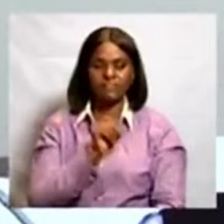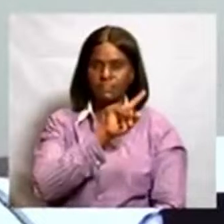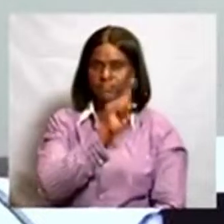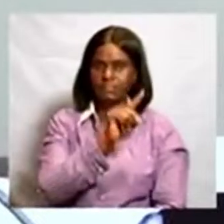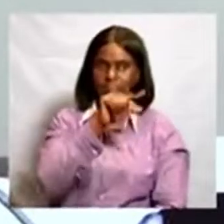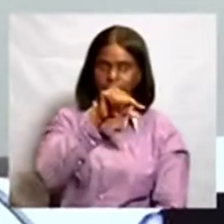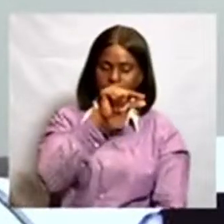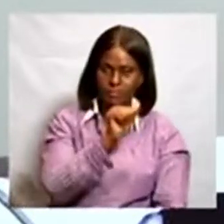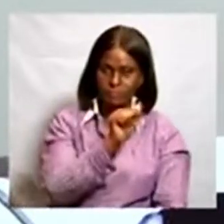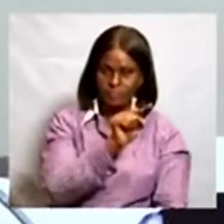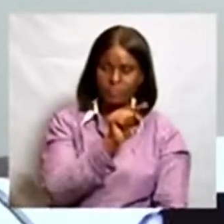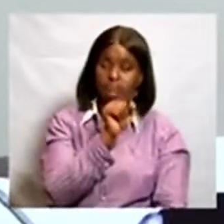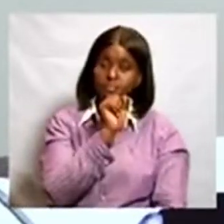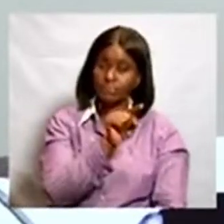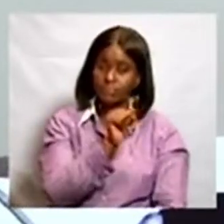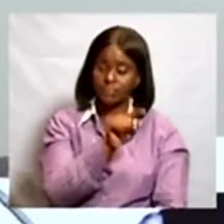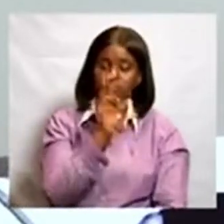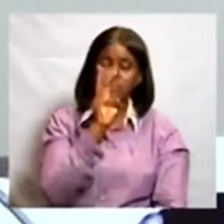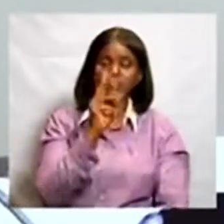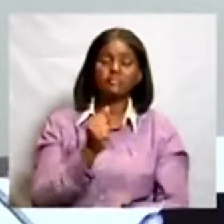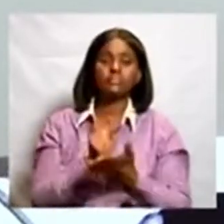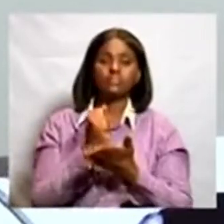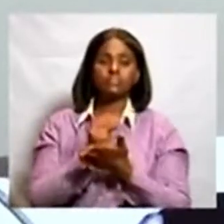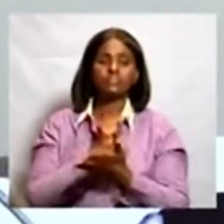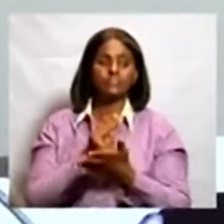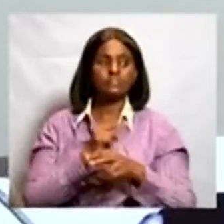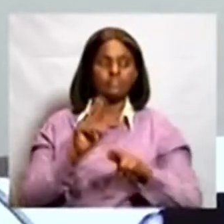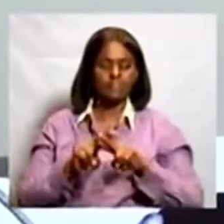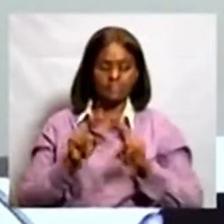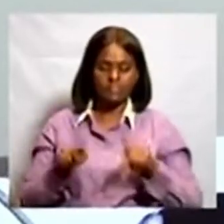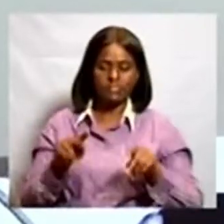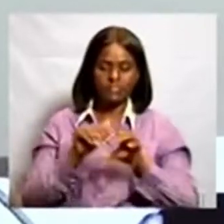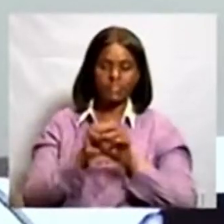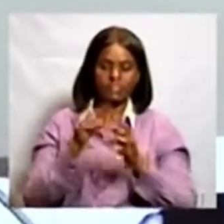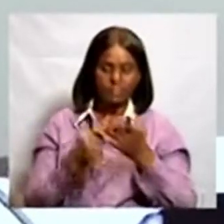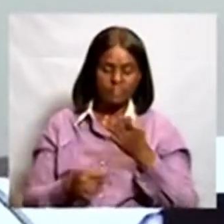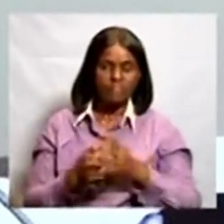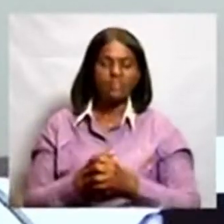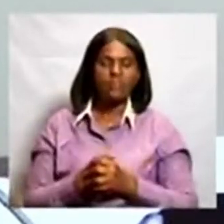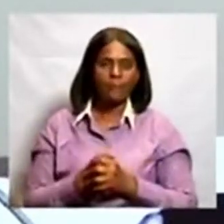Authority. This will help us, Chair, in